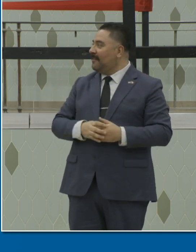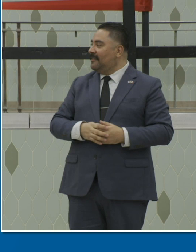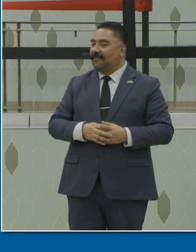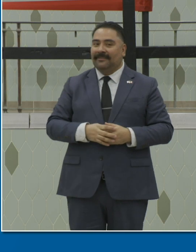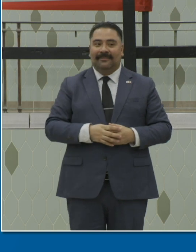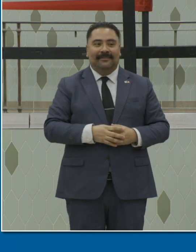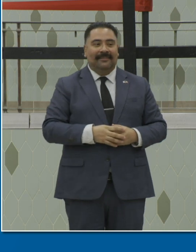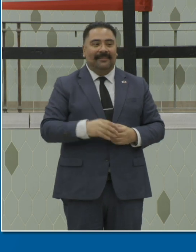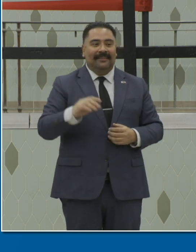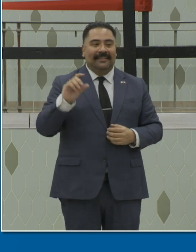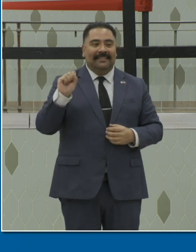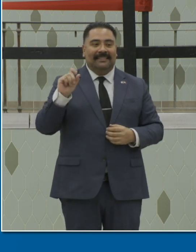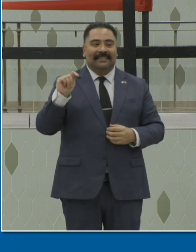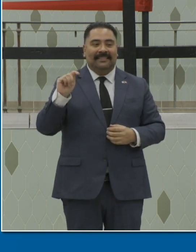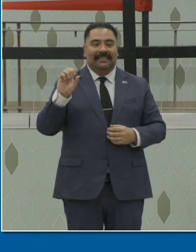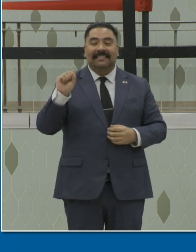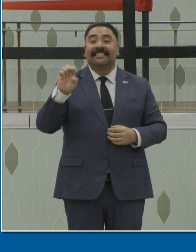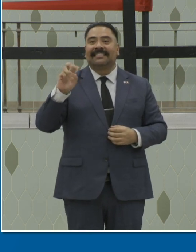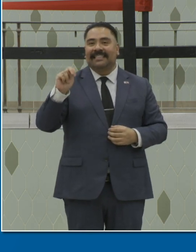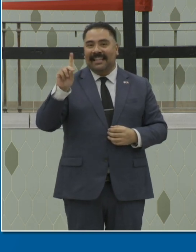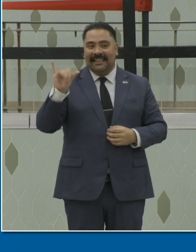Cindy Soto.